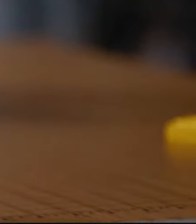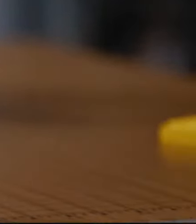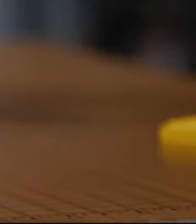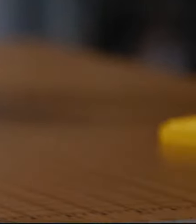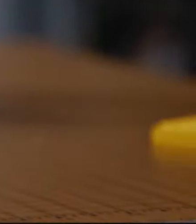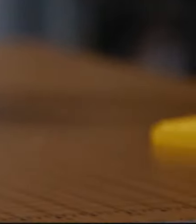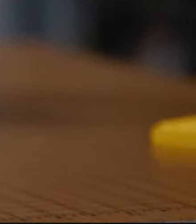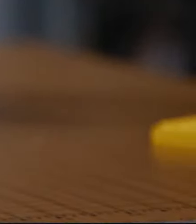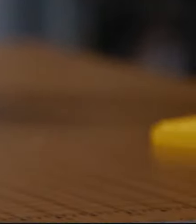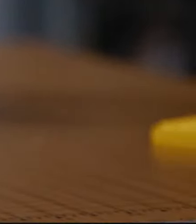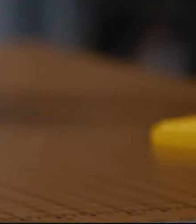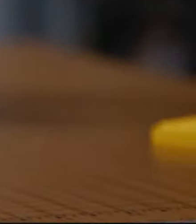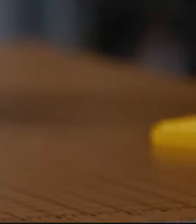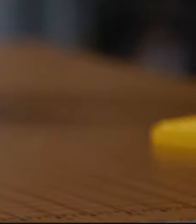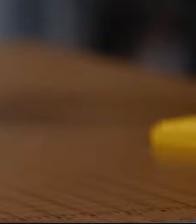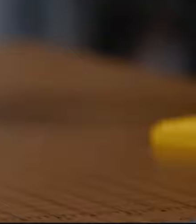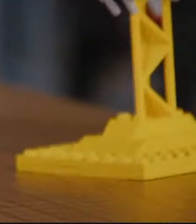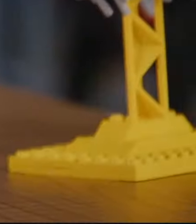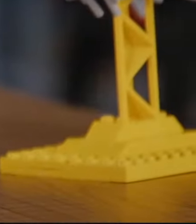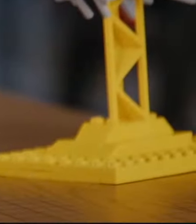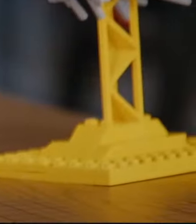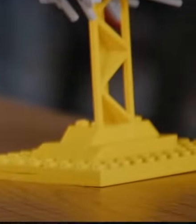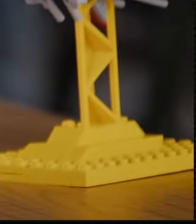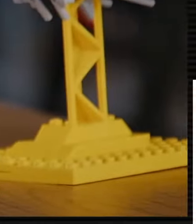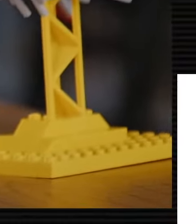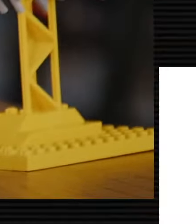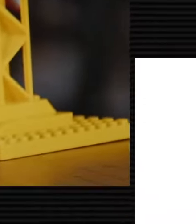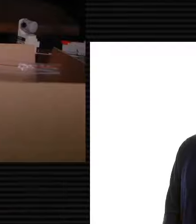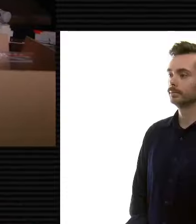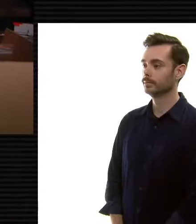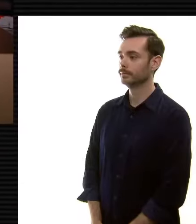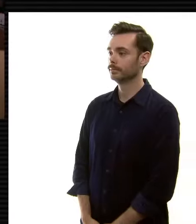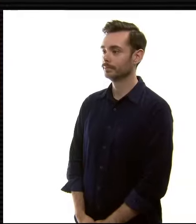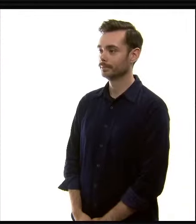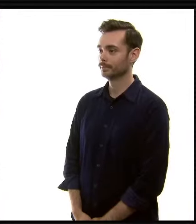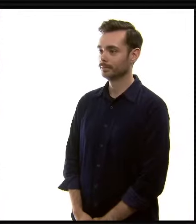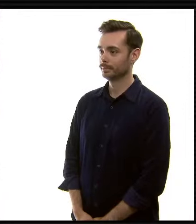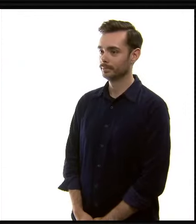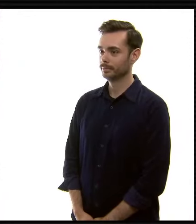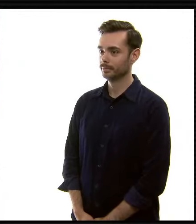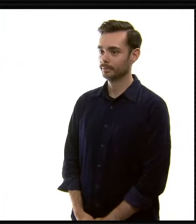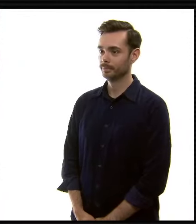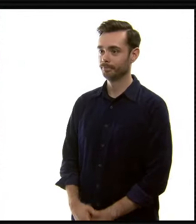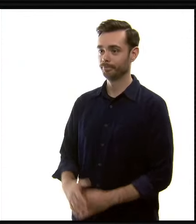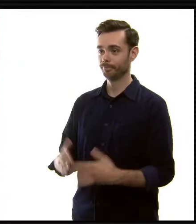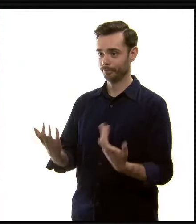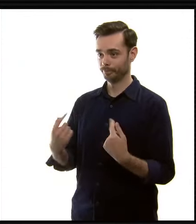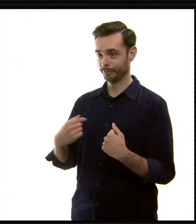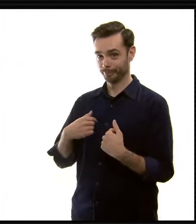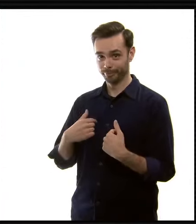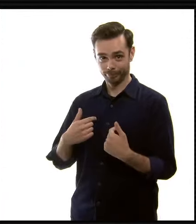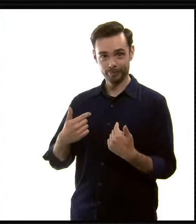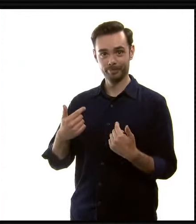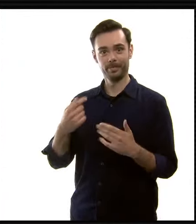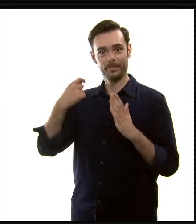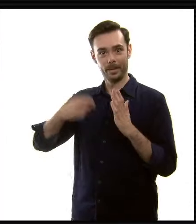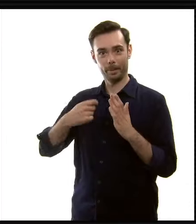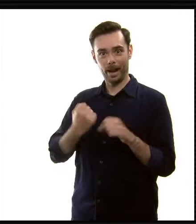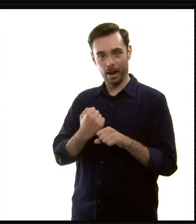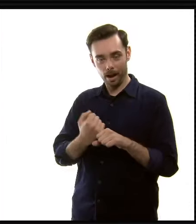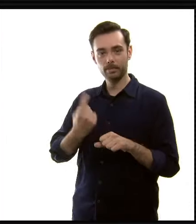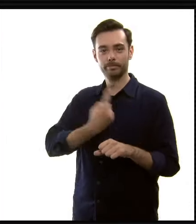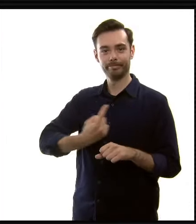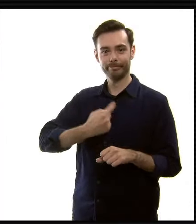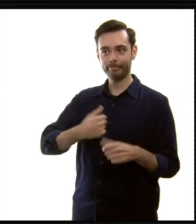that would make a spaceship awesome. And as a filmmaker, that's what I've tried to do with this film. The